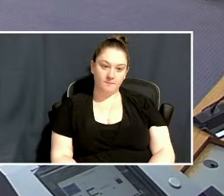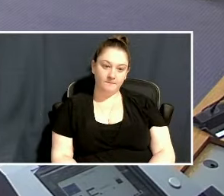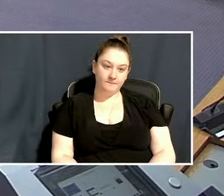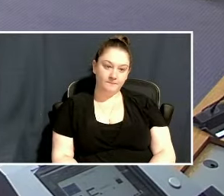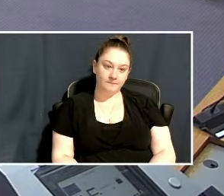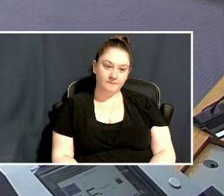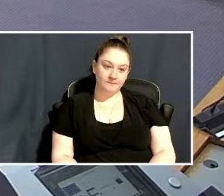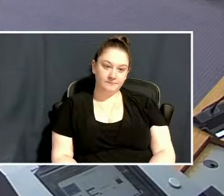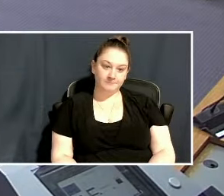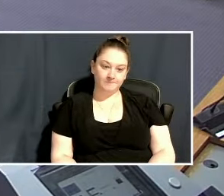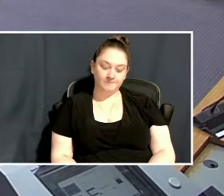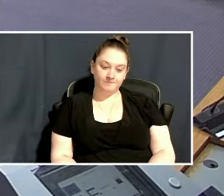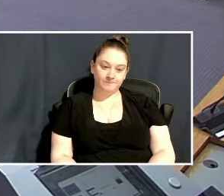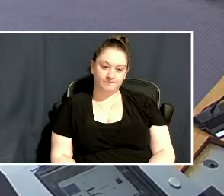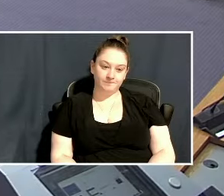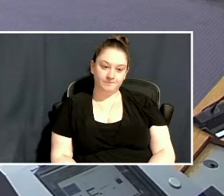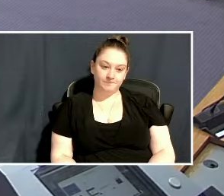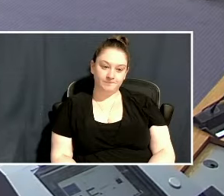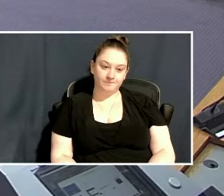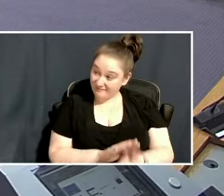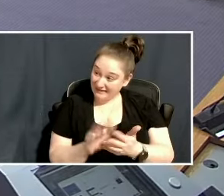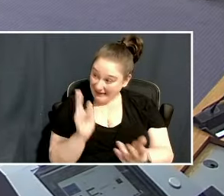Hi. Hi. Good to see